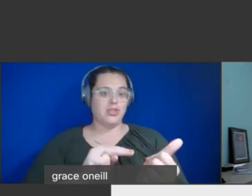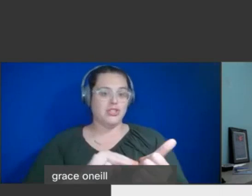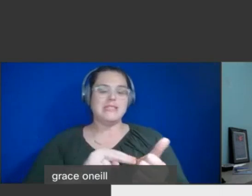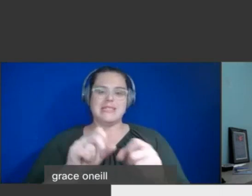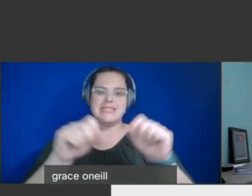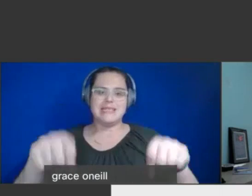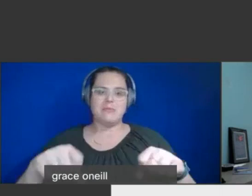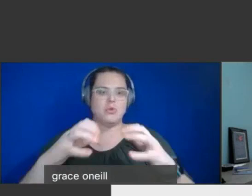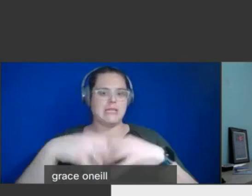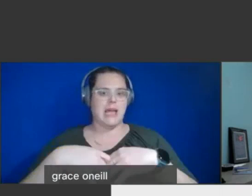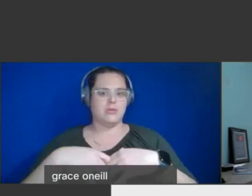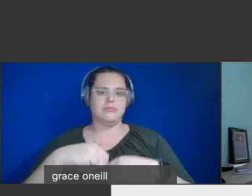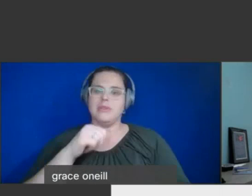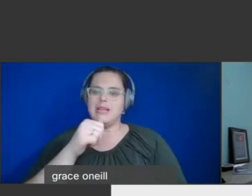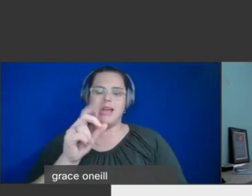not DC this time.